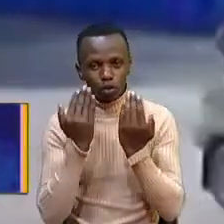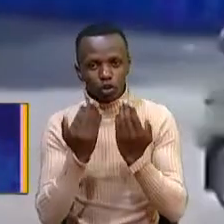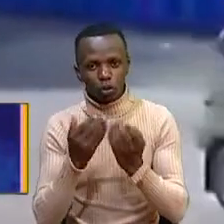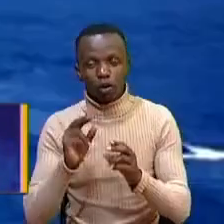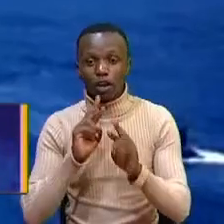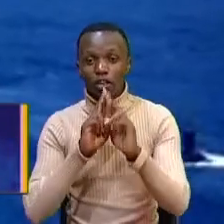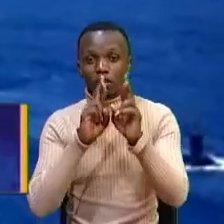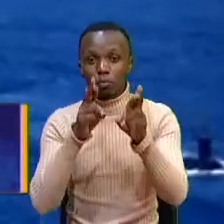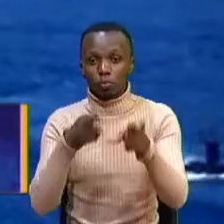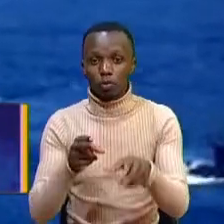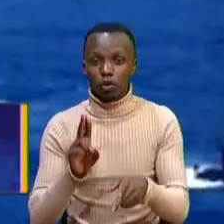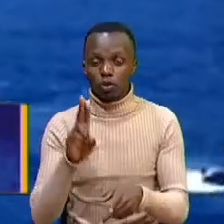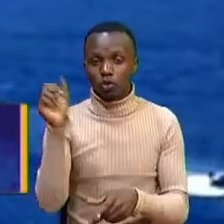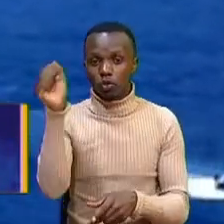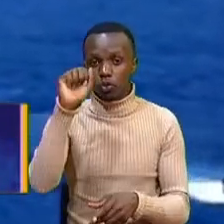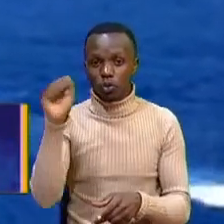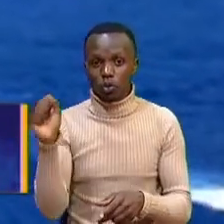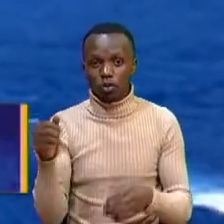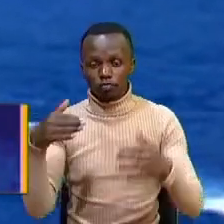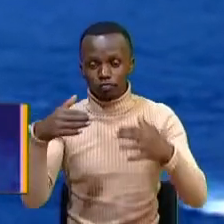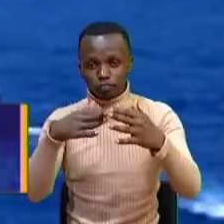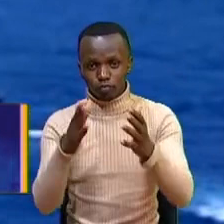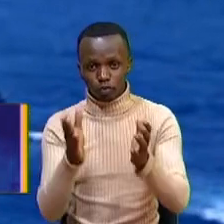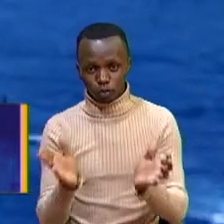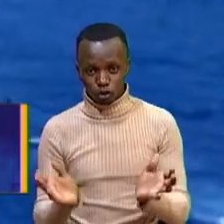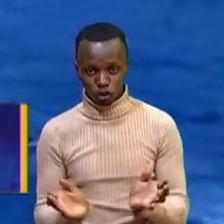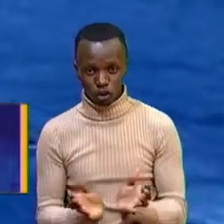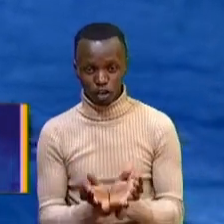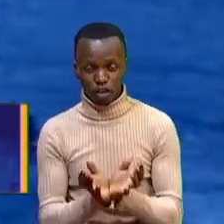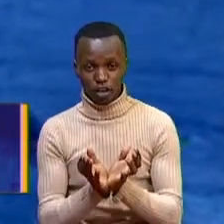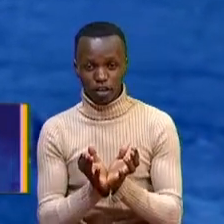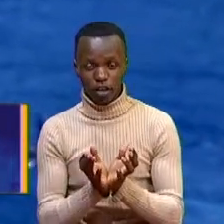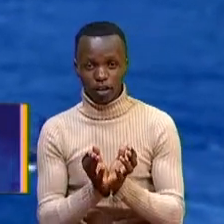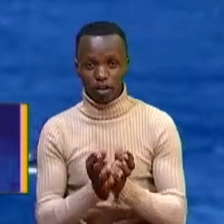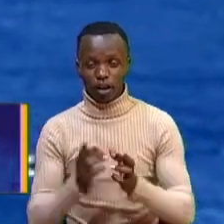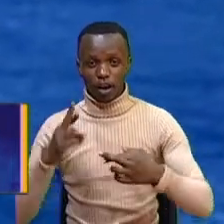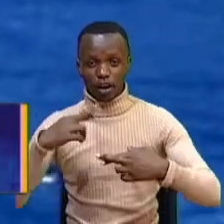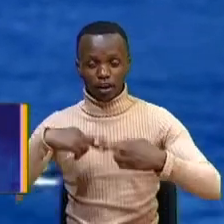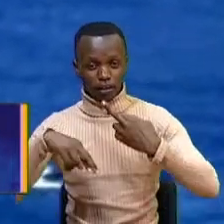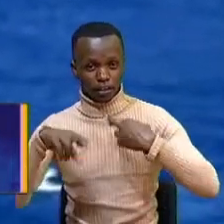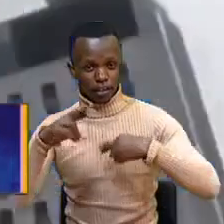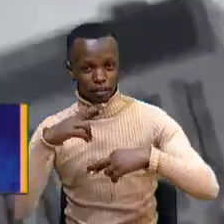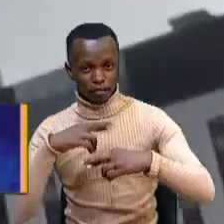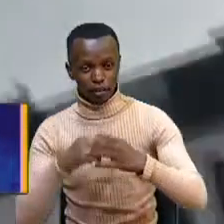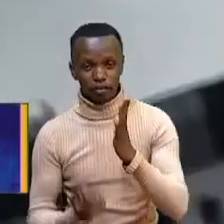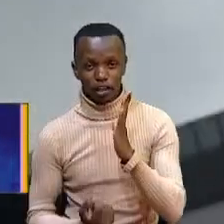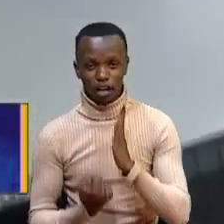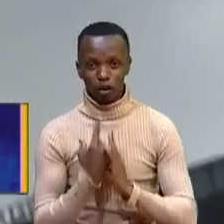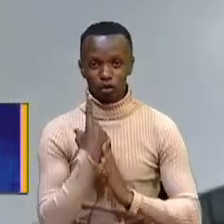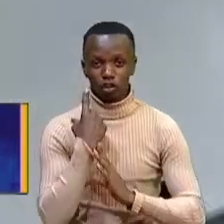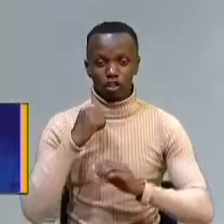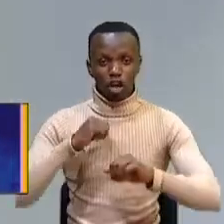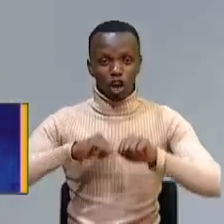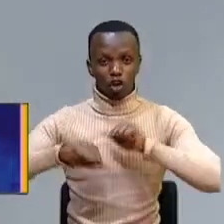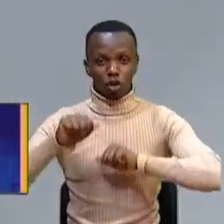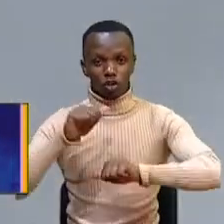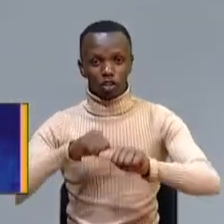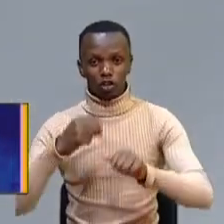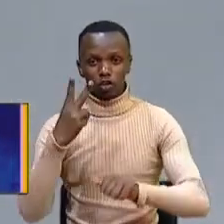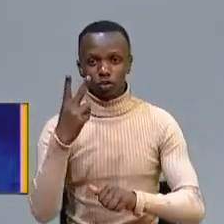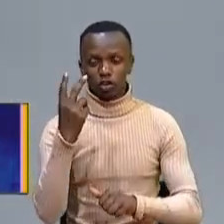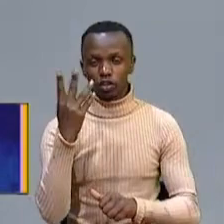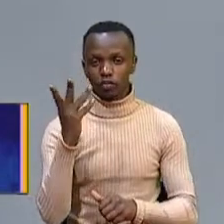the U.S. Indo-Pacific Command said the latest missile firing alongside three launches conducted less than 24